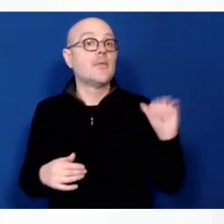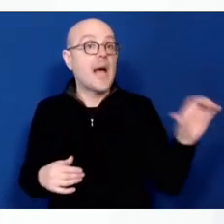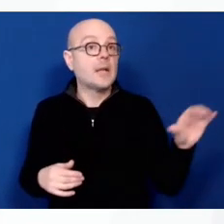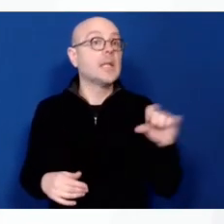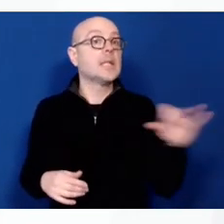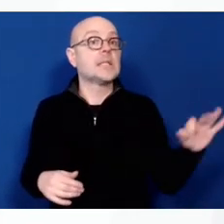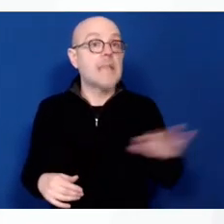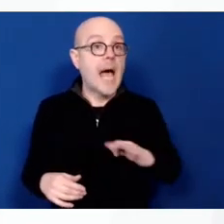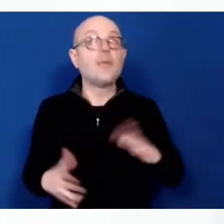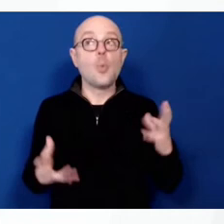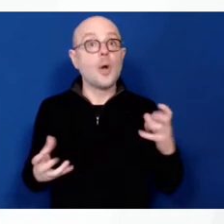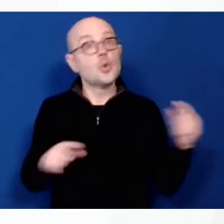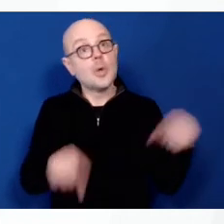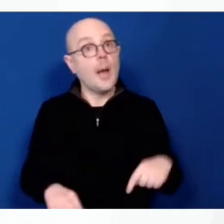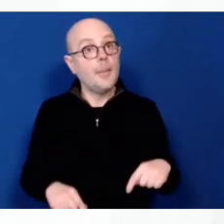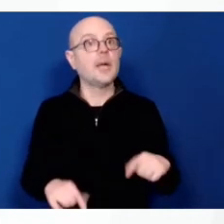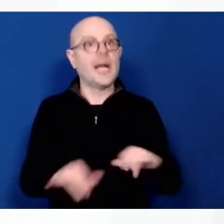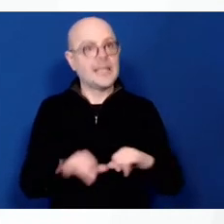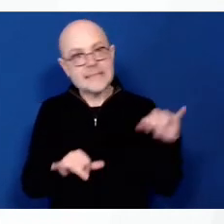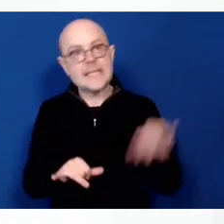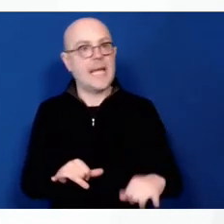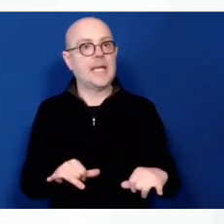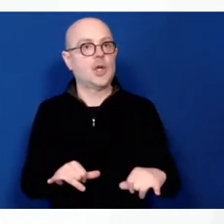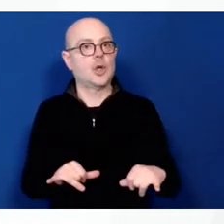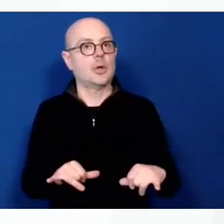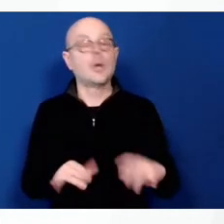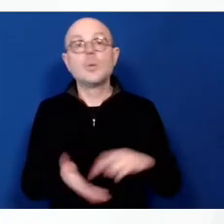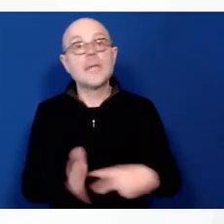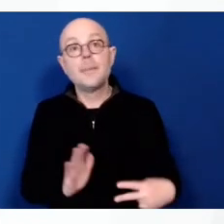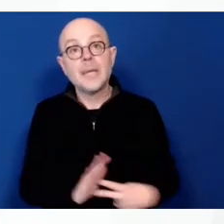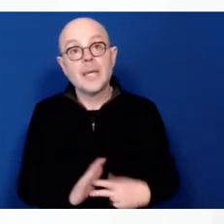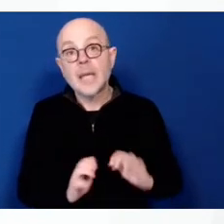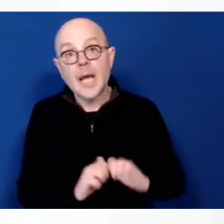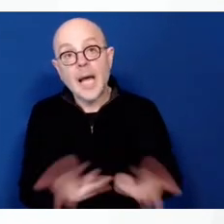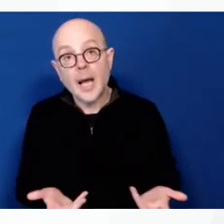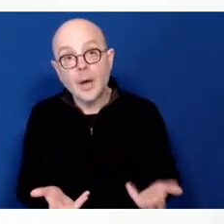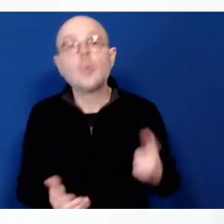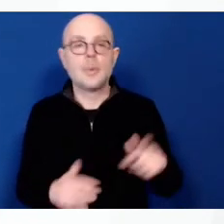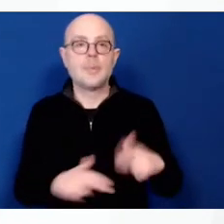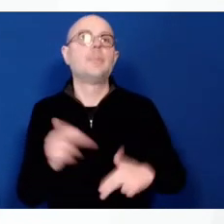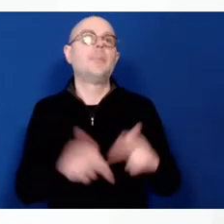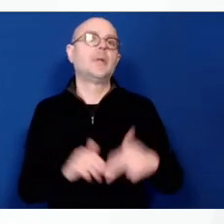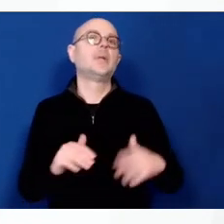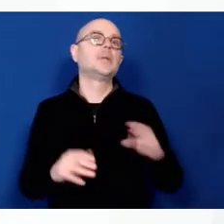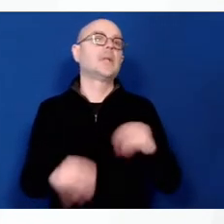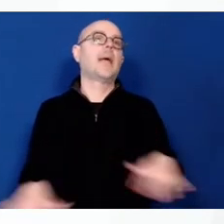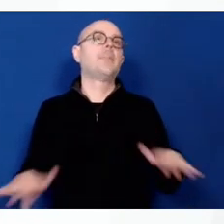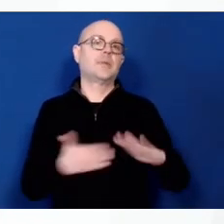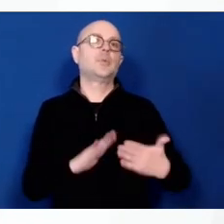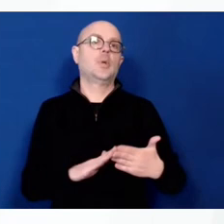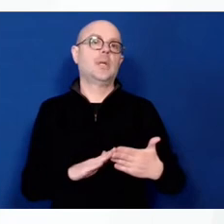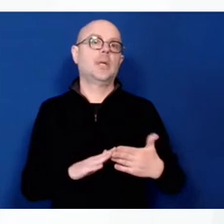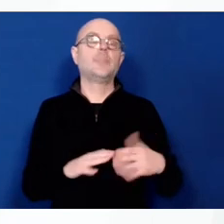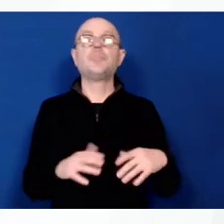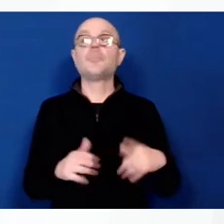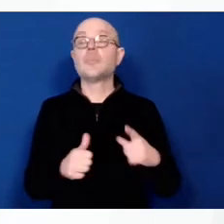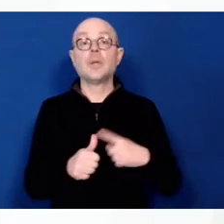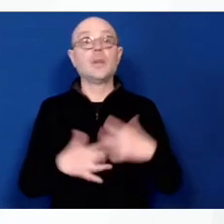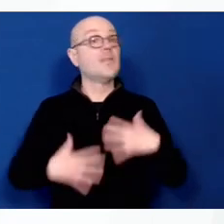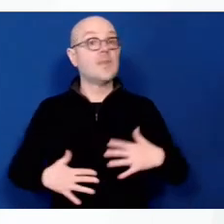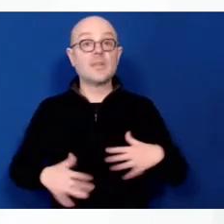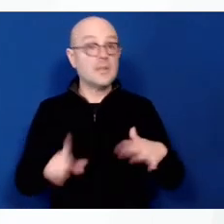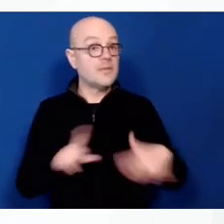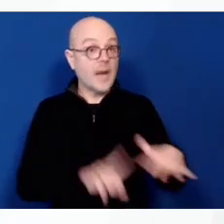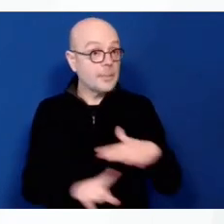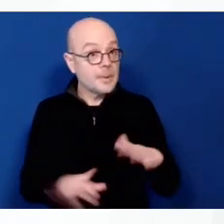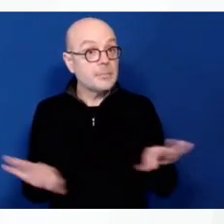to stay. For that to happen, we must create campus communities, be it the physical environment or departmental